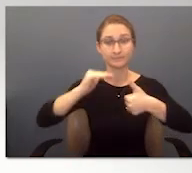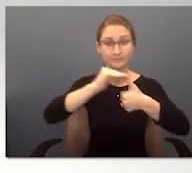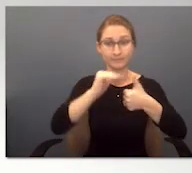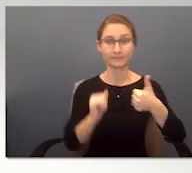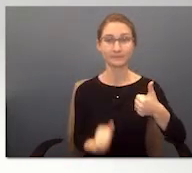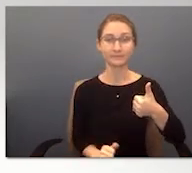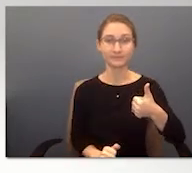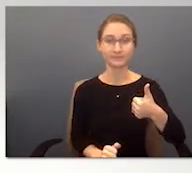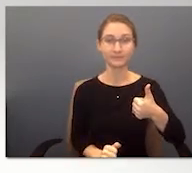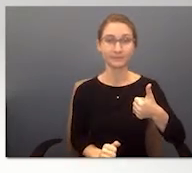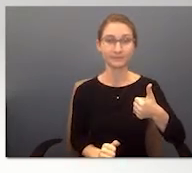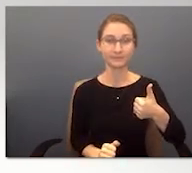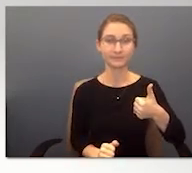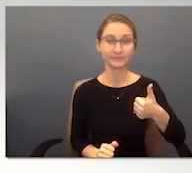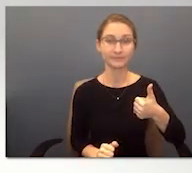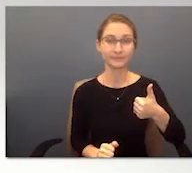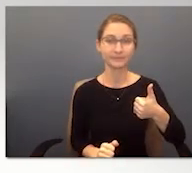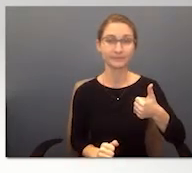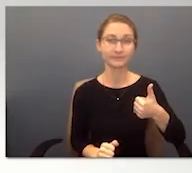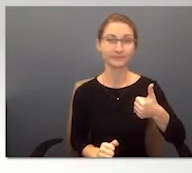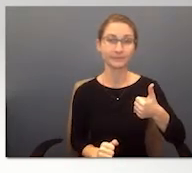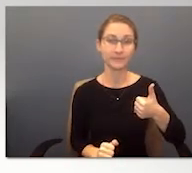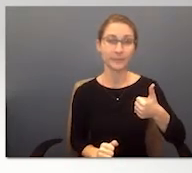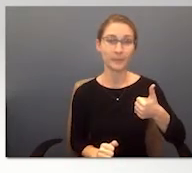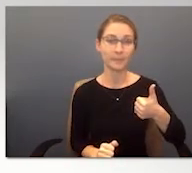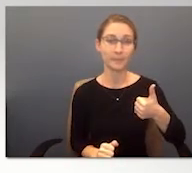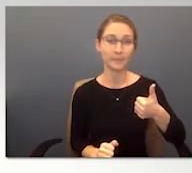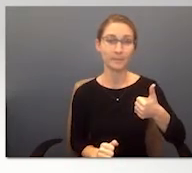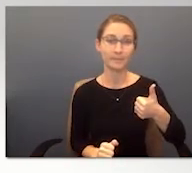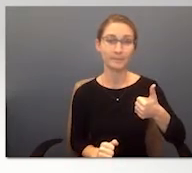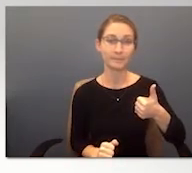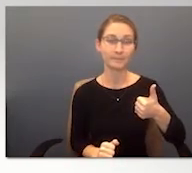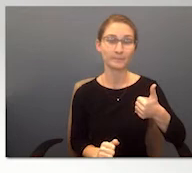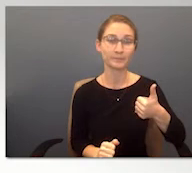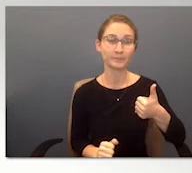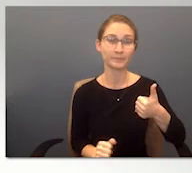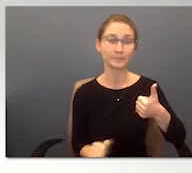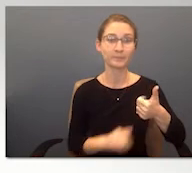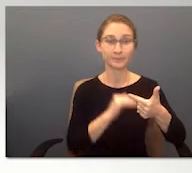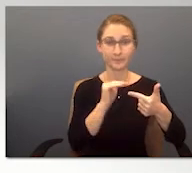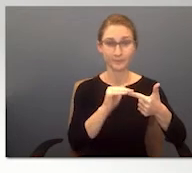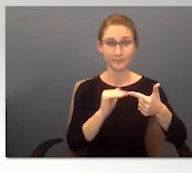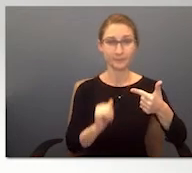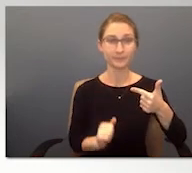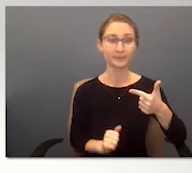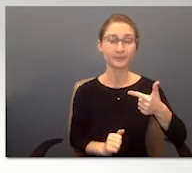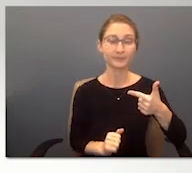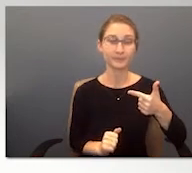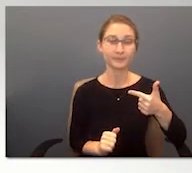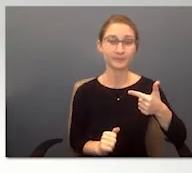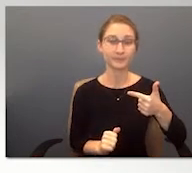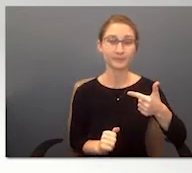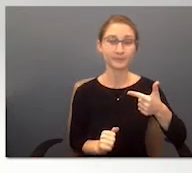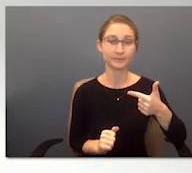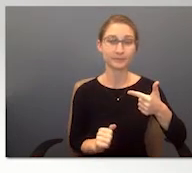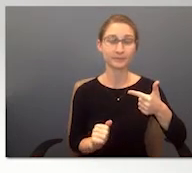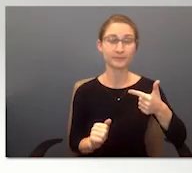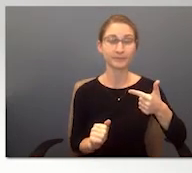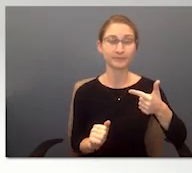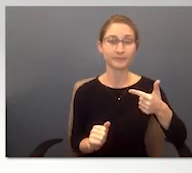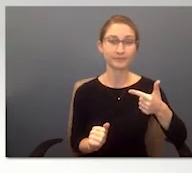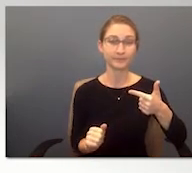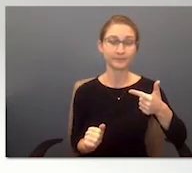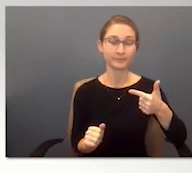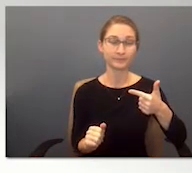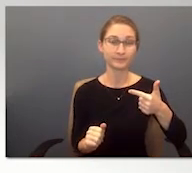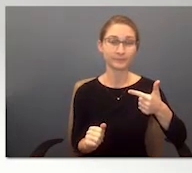disease, accumulating health statistics necessary to establish trends, implementing interventions based on that